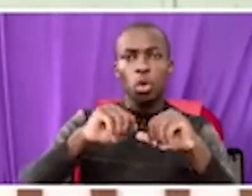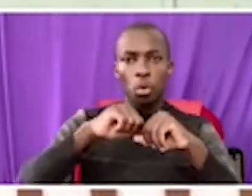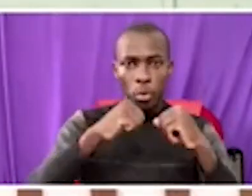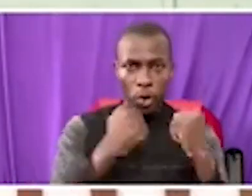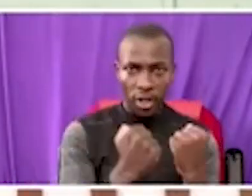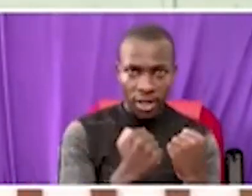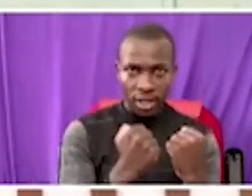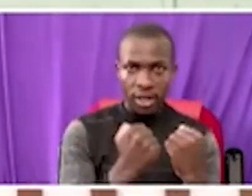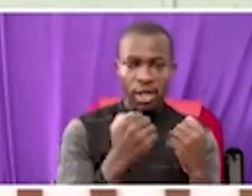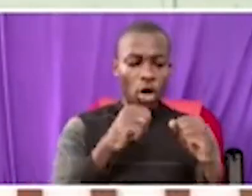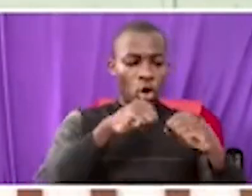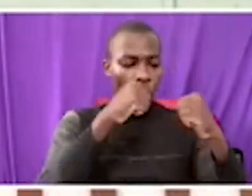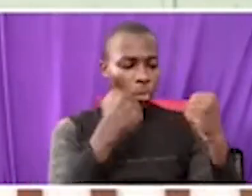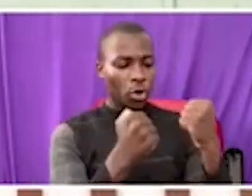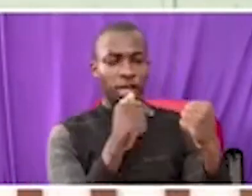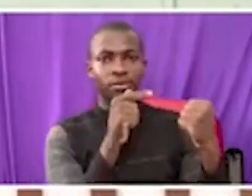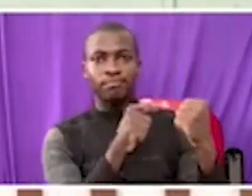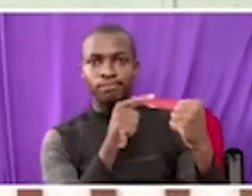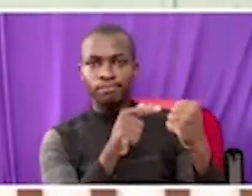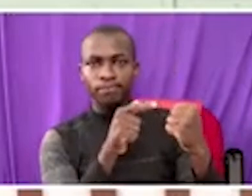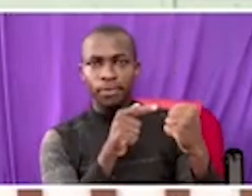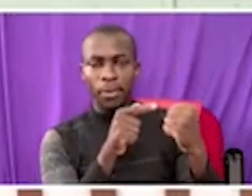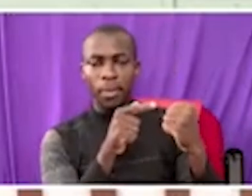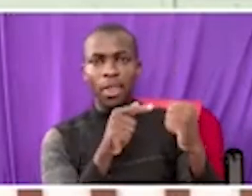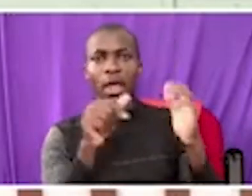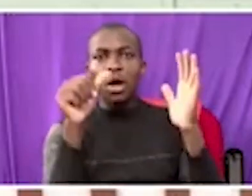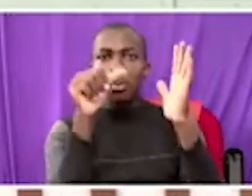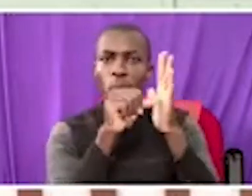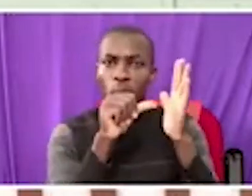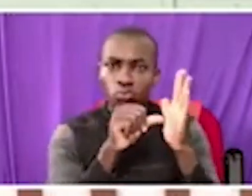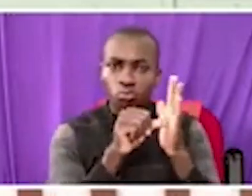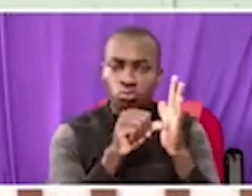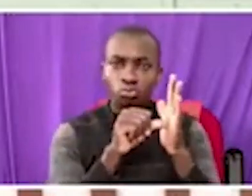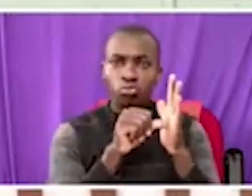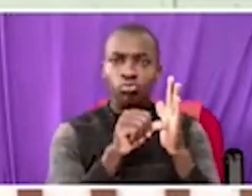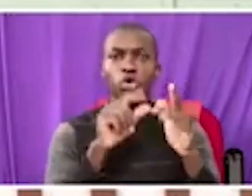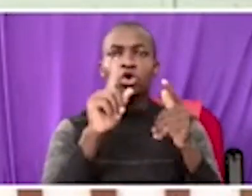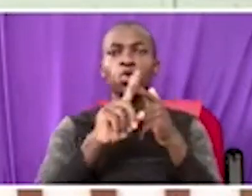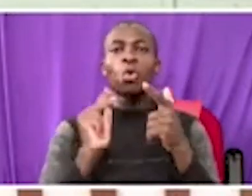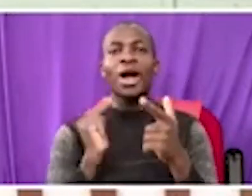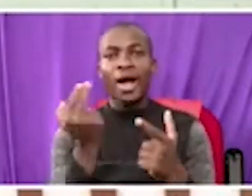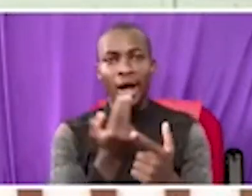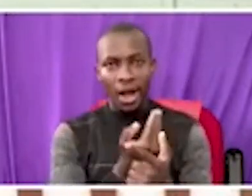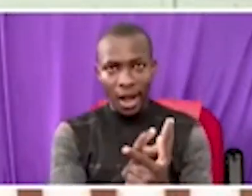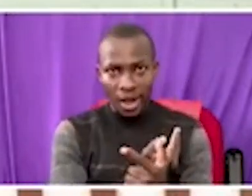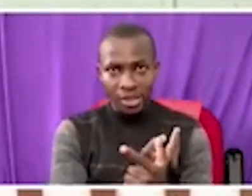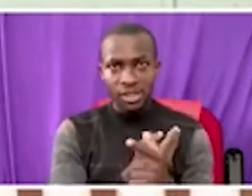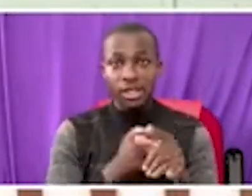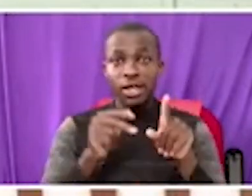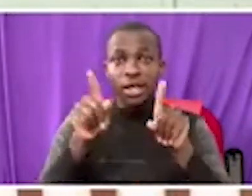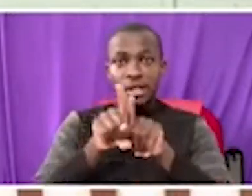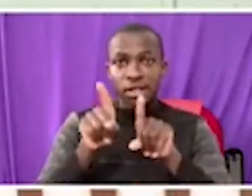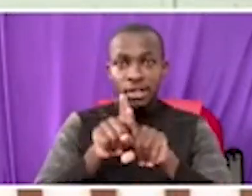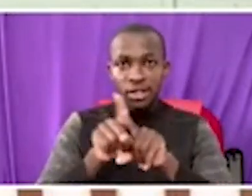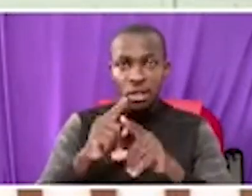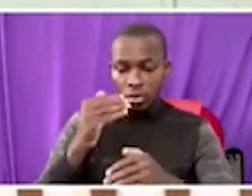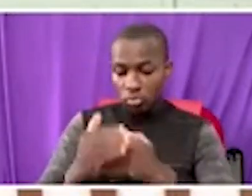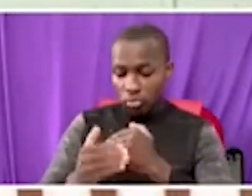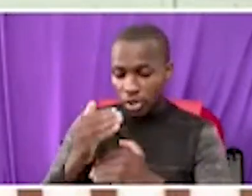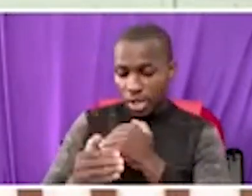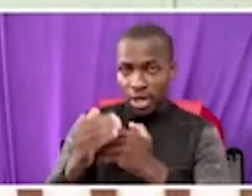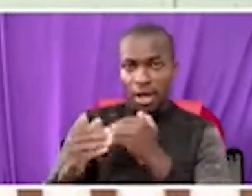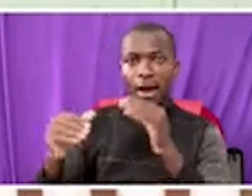And brokenness is afflicting us at alarming levels. It is almost a